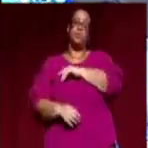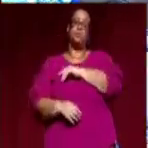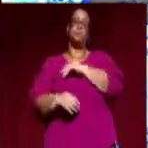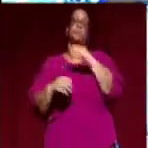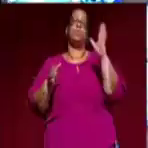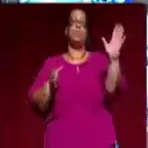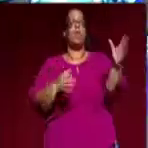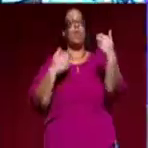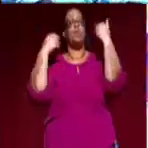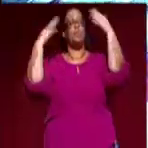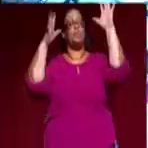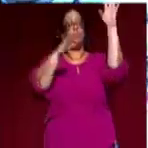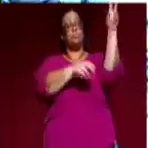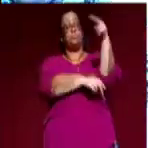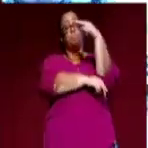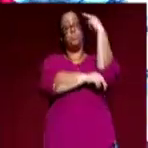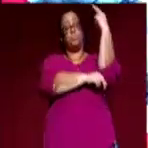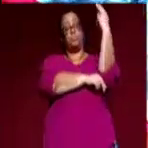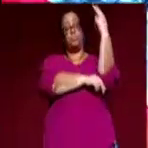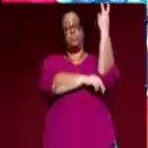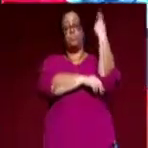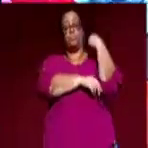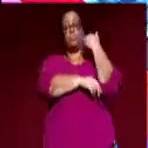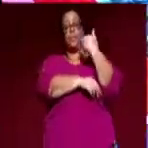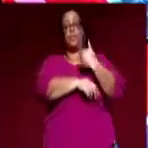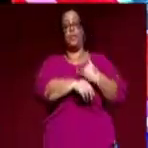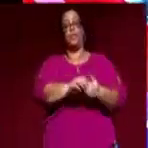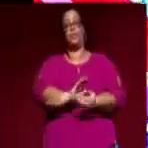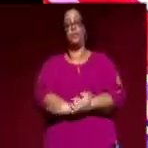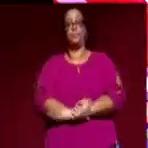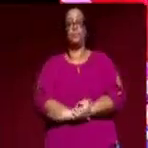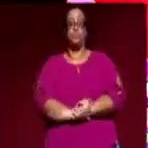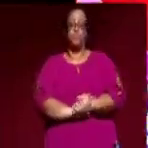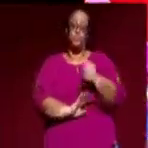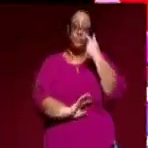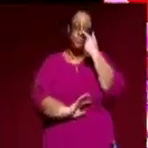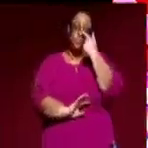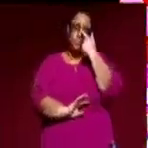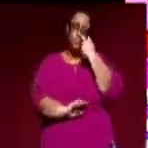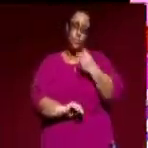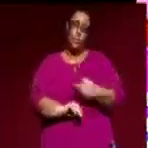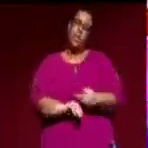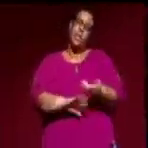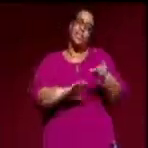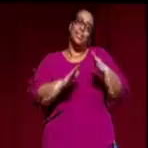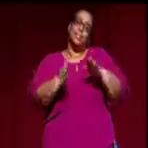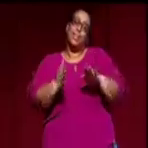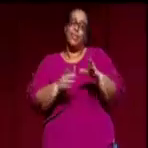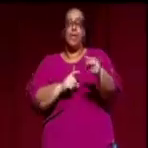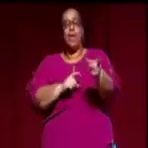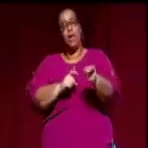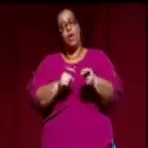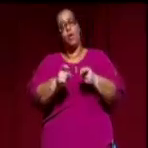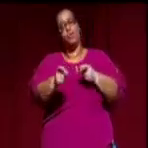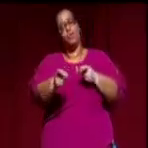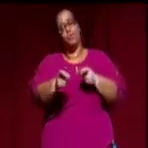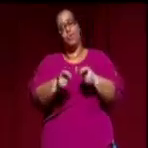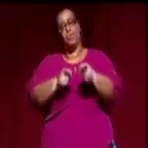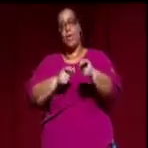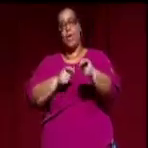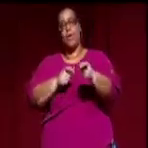You have won it all for me. Death could not hold you.